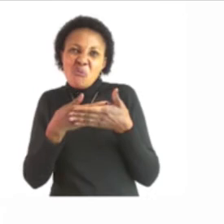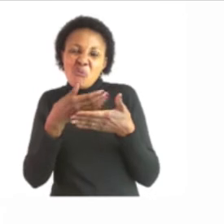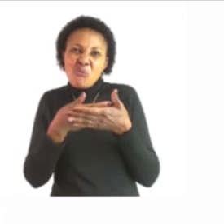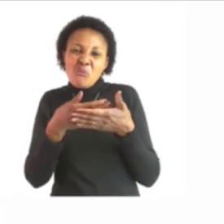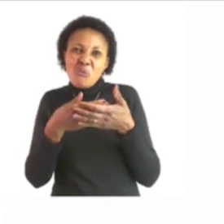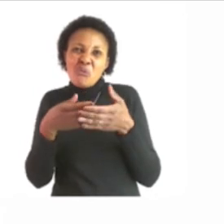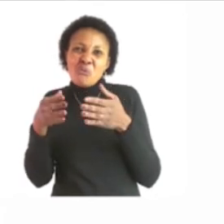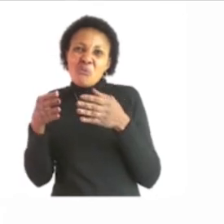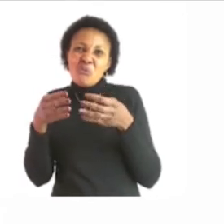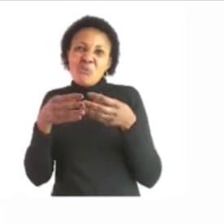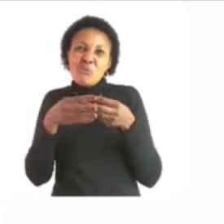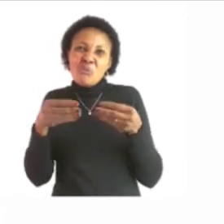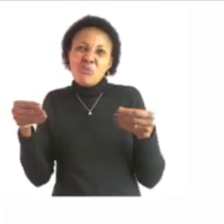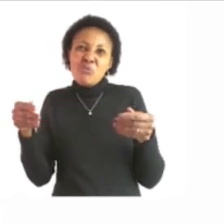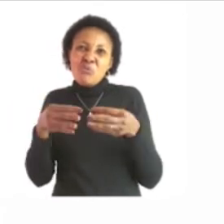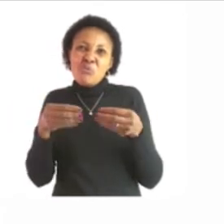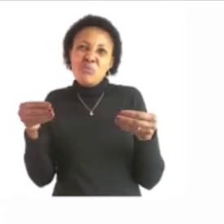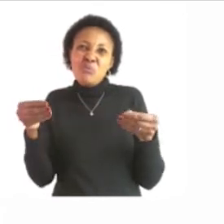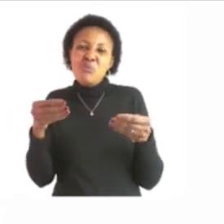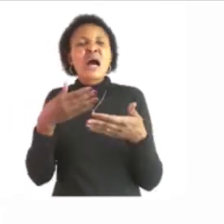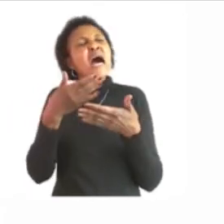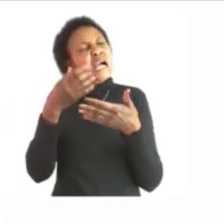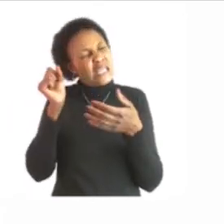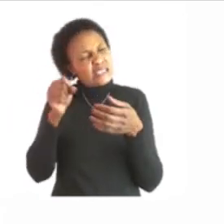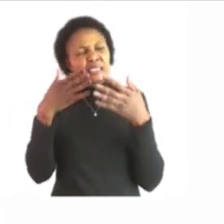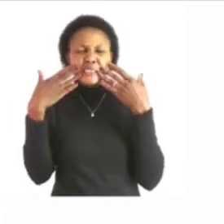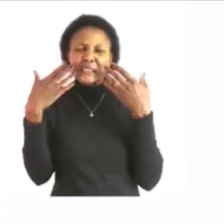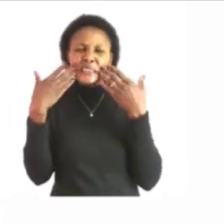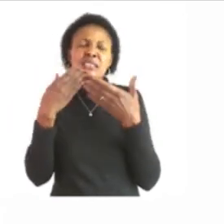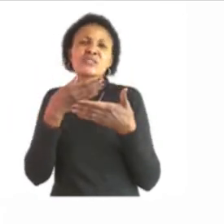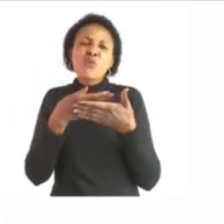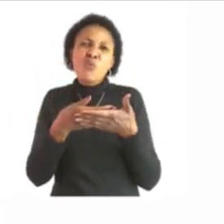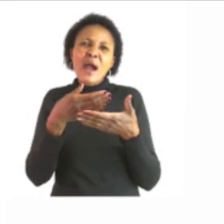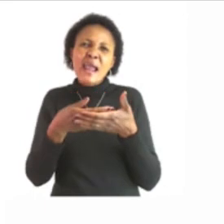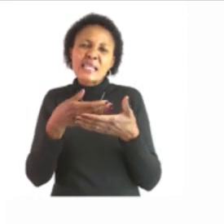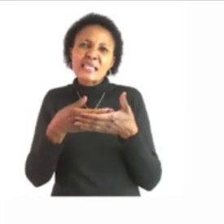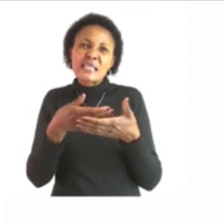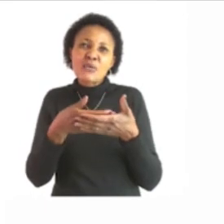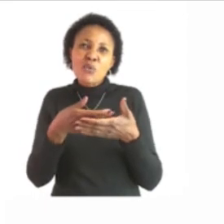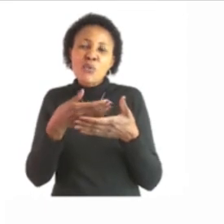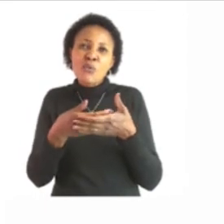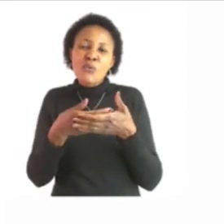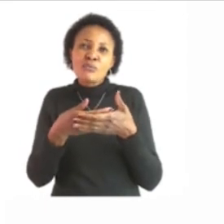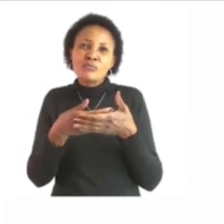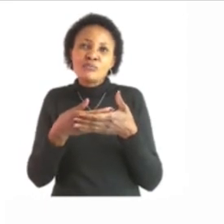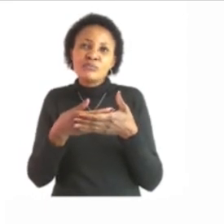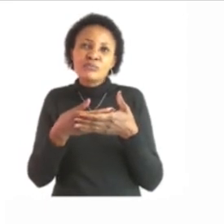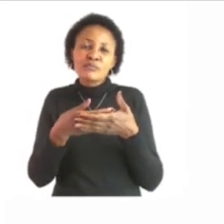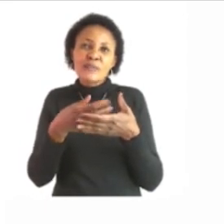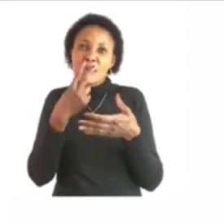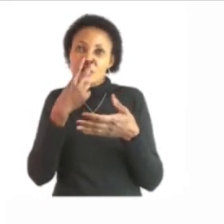it dry? It's wet. The cat is wet. Now you go and find the